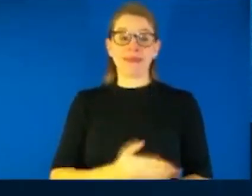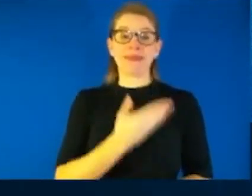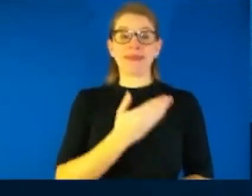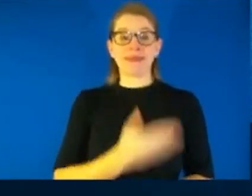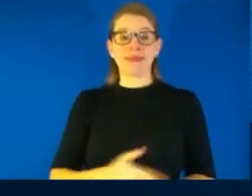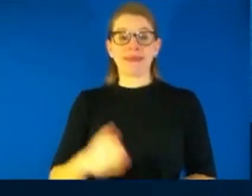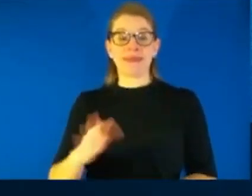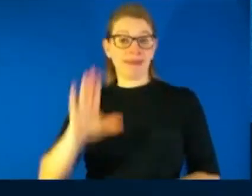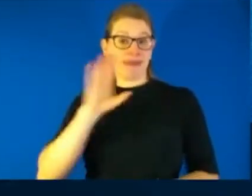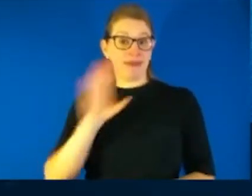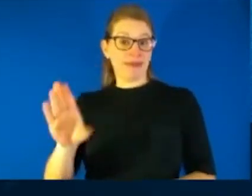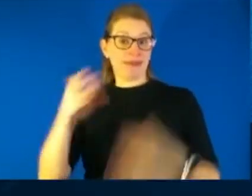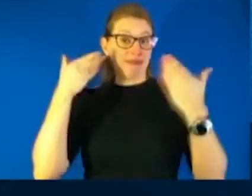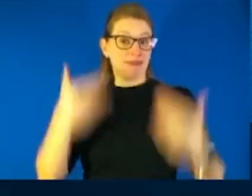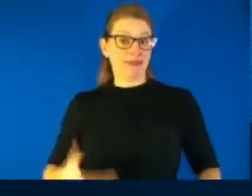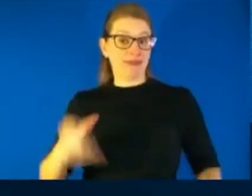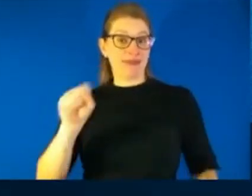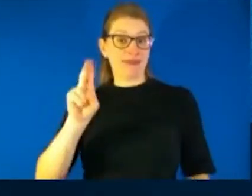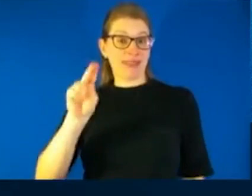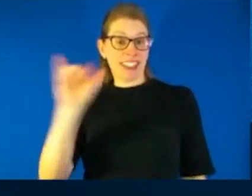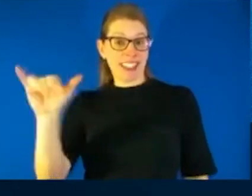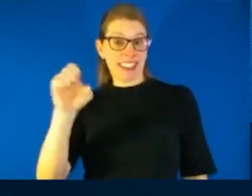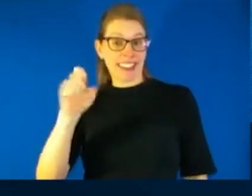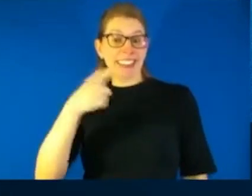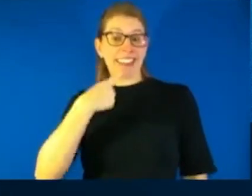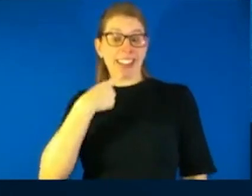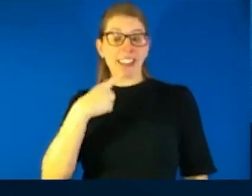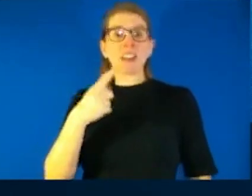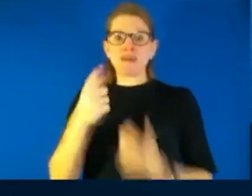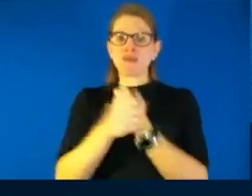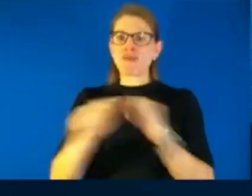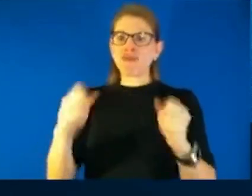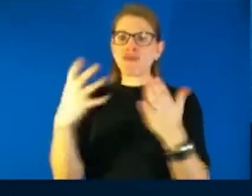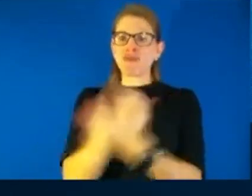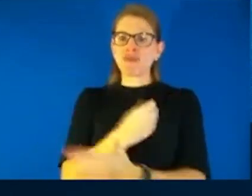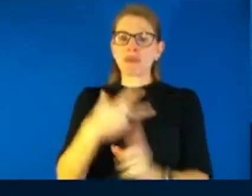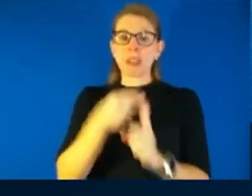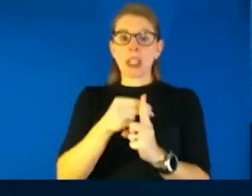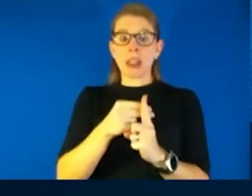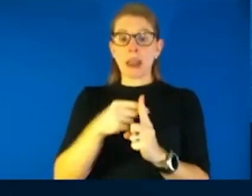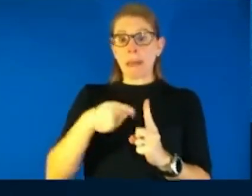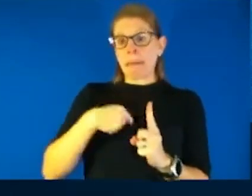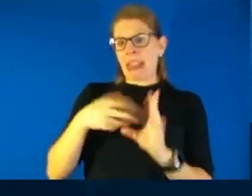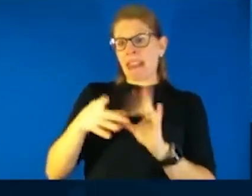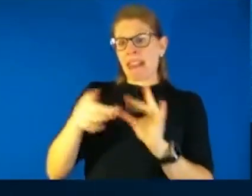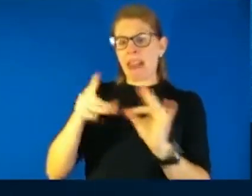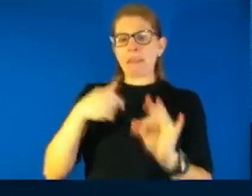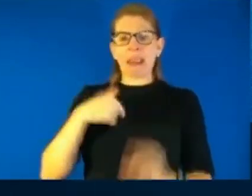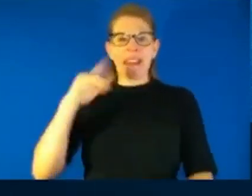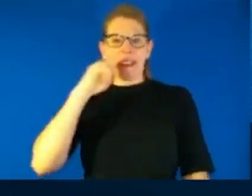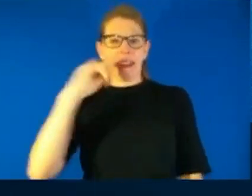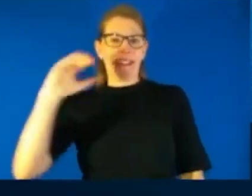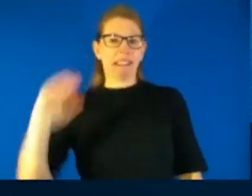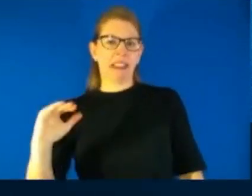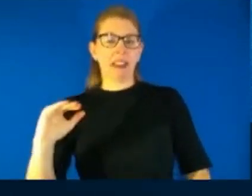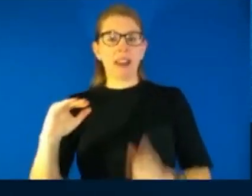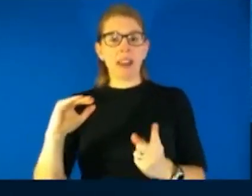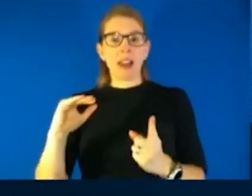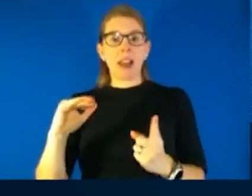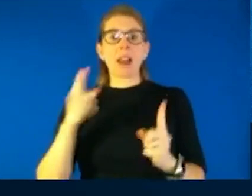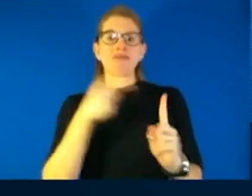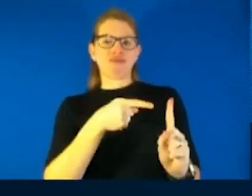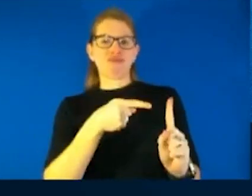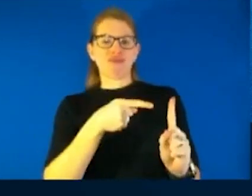Hi friends, it's Sunny, and Sunny says it's safe to vaccinate. But don't take it from me, I'm just a kid. Take it from these super smart